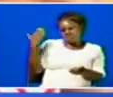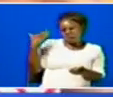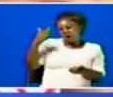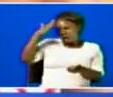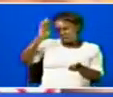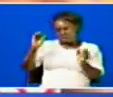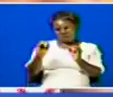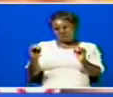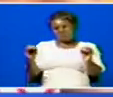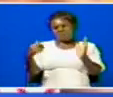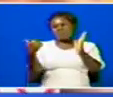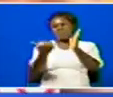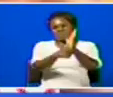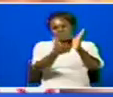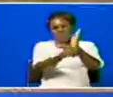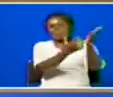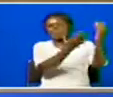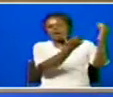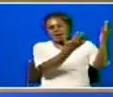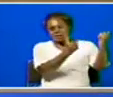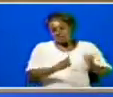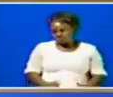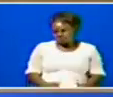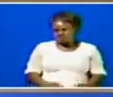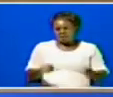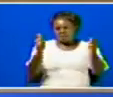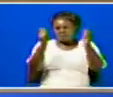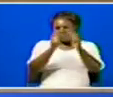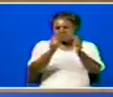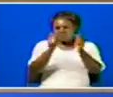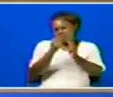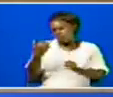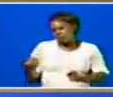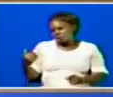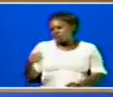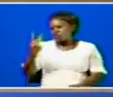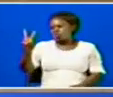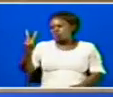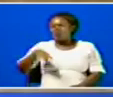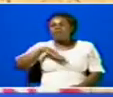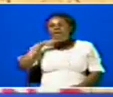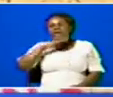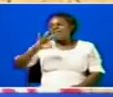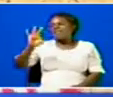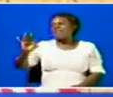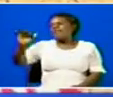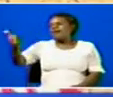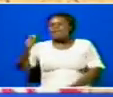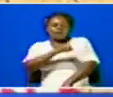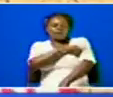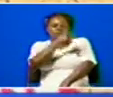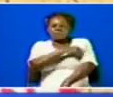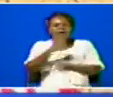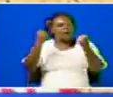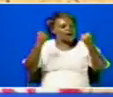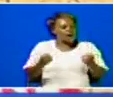she know that tragedy was about to strike her home. The pain of losing her two children and three others admitted in hospital was hard